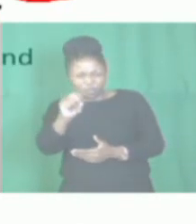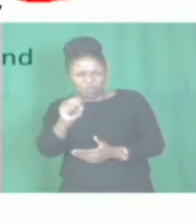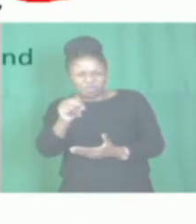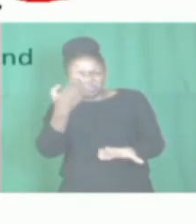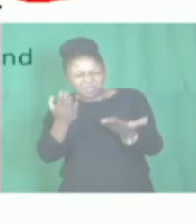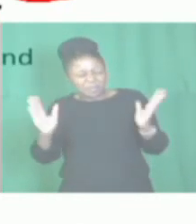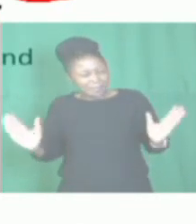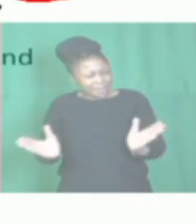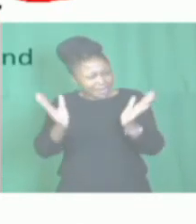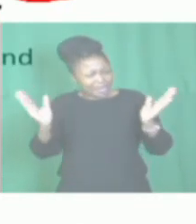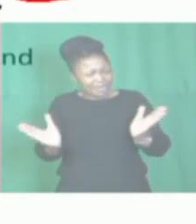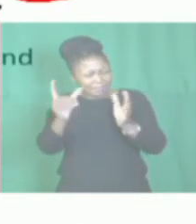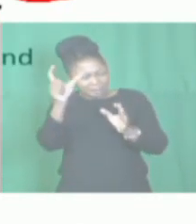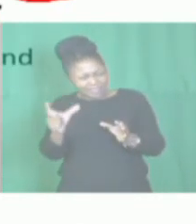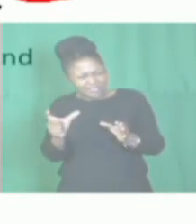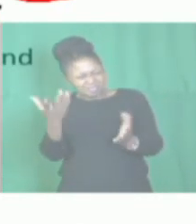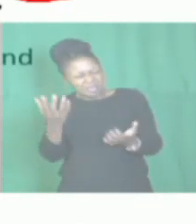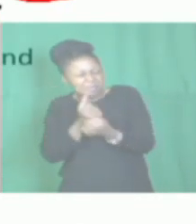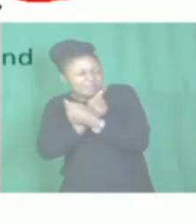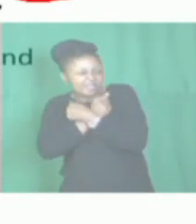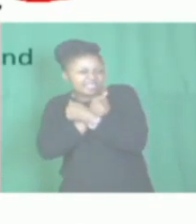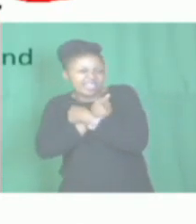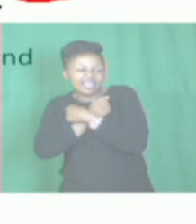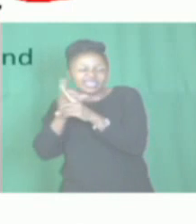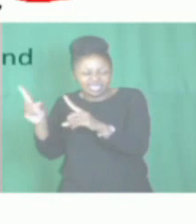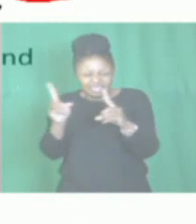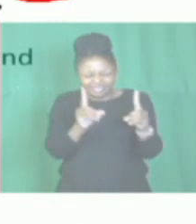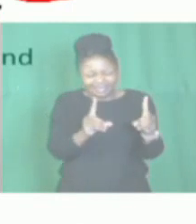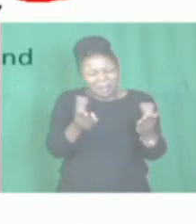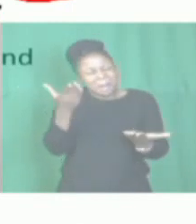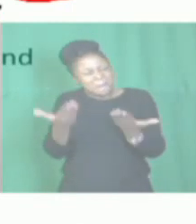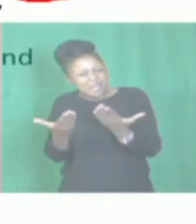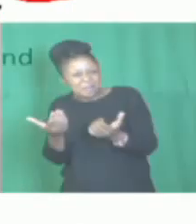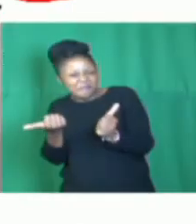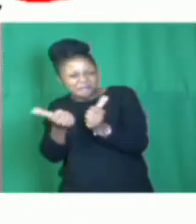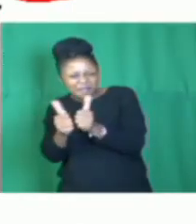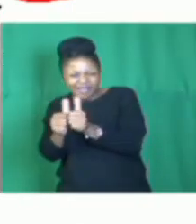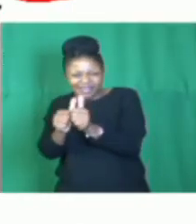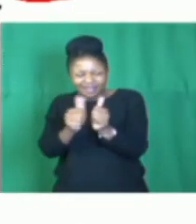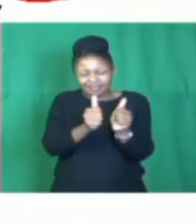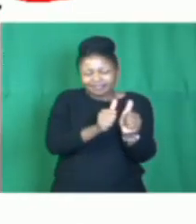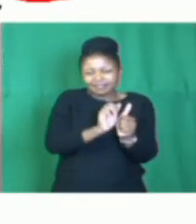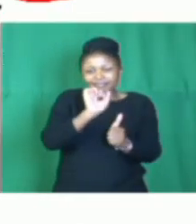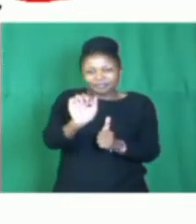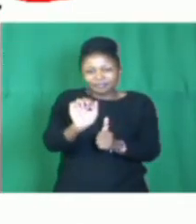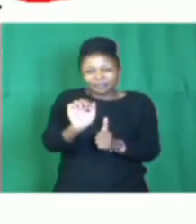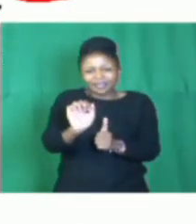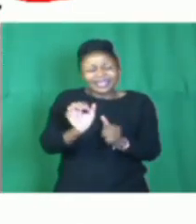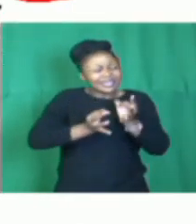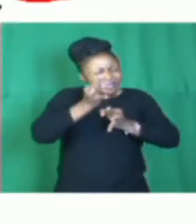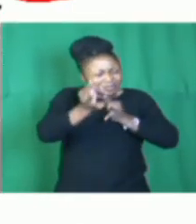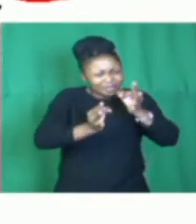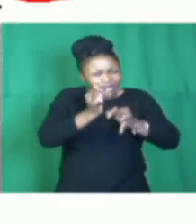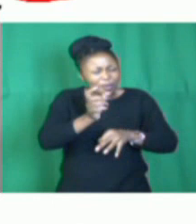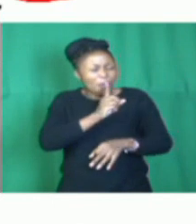Is he your idol? Is he your favorite teacher or your best friend? And why is this person your best friend? Why is